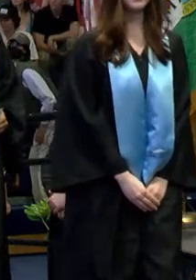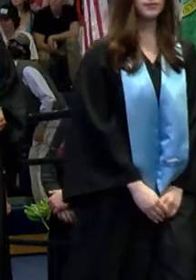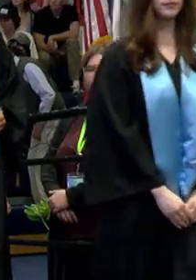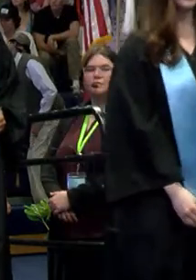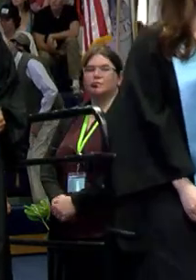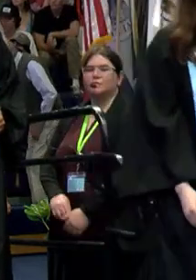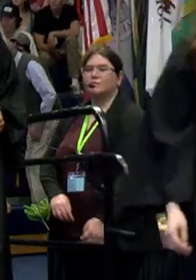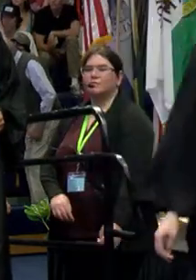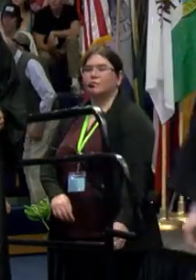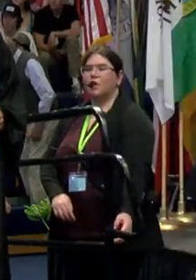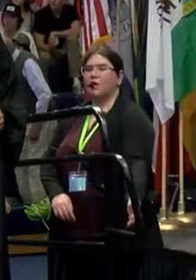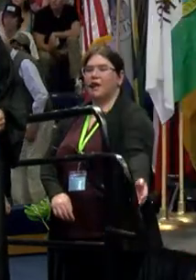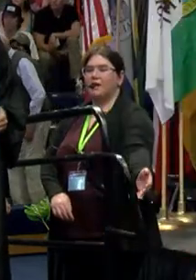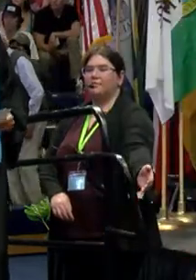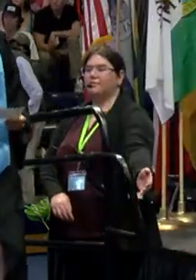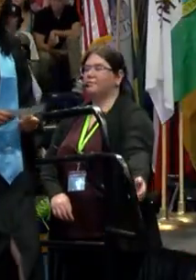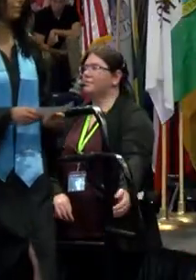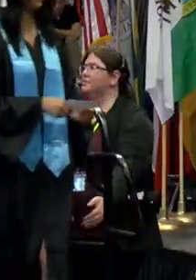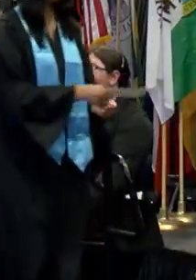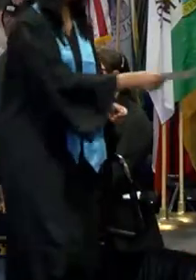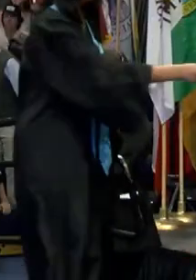Avery Ling Ongstad.